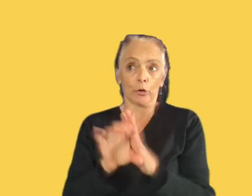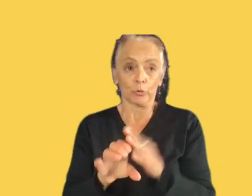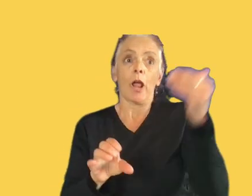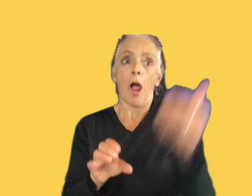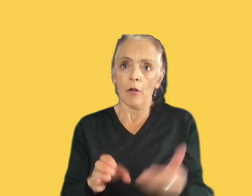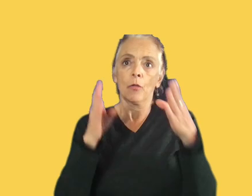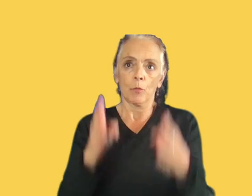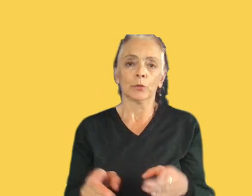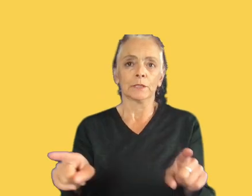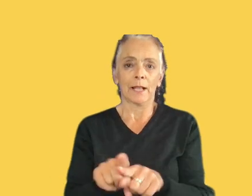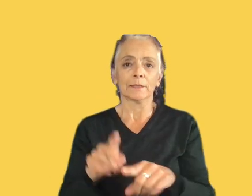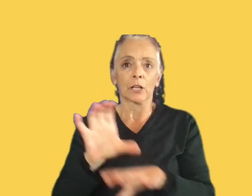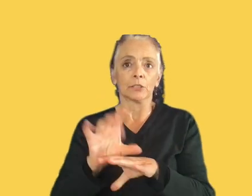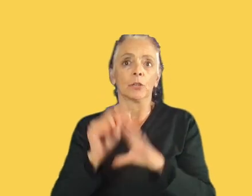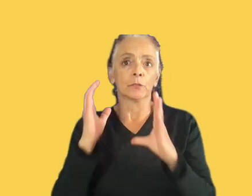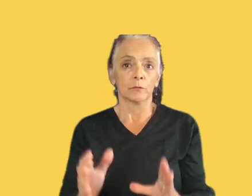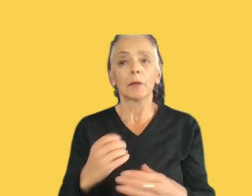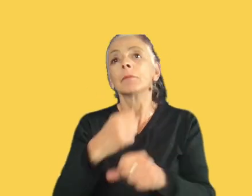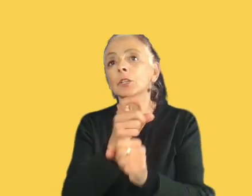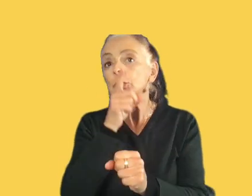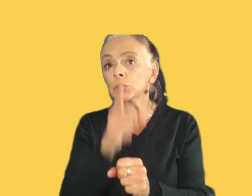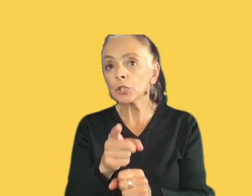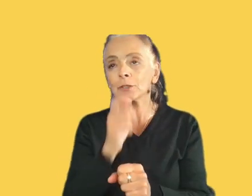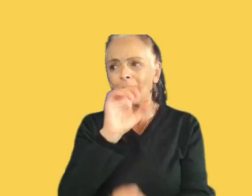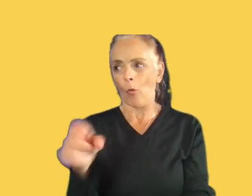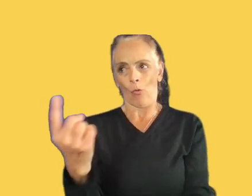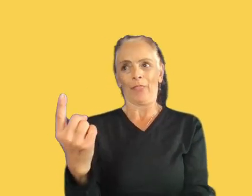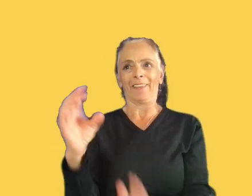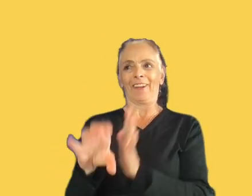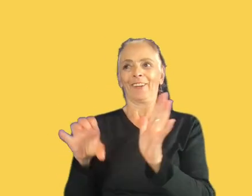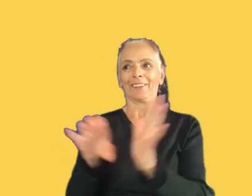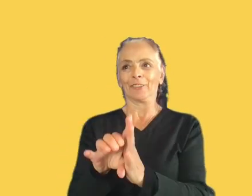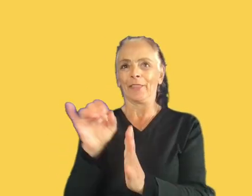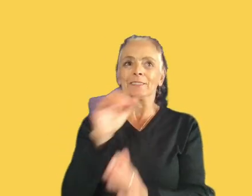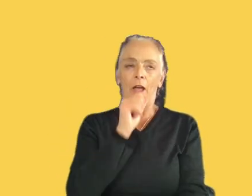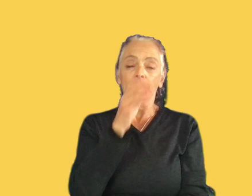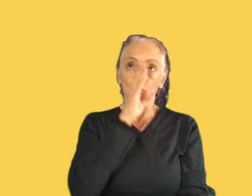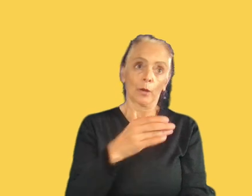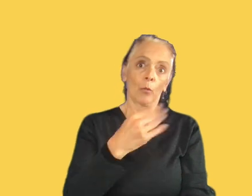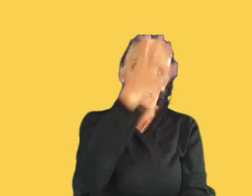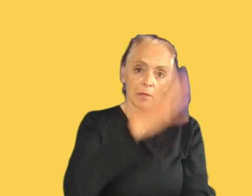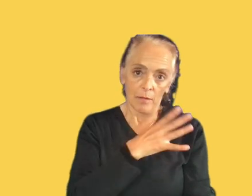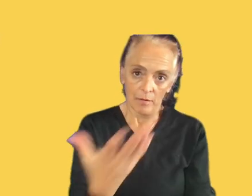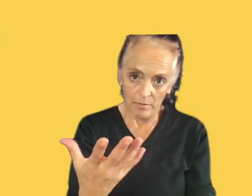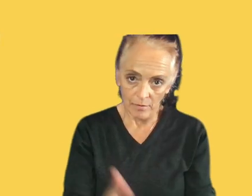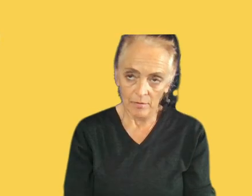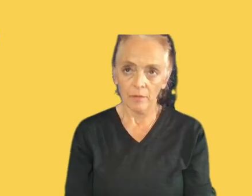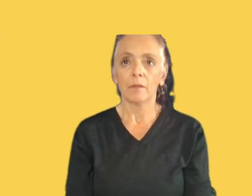a consultant. And above all, make sure that this isn't your only character that isn't a straight white male.